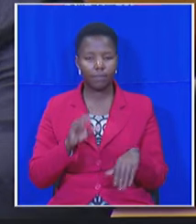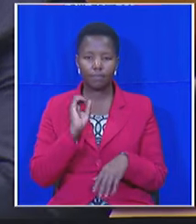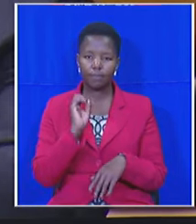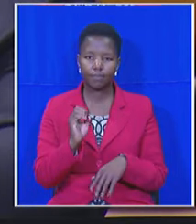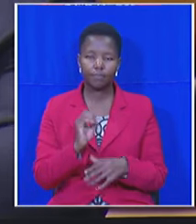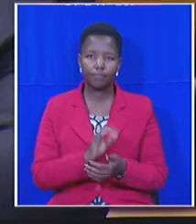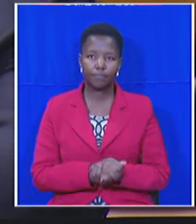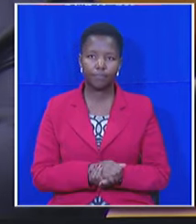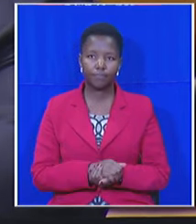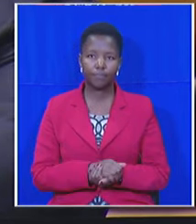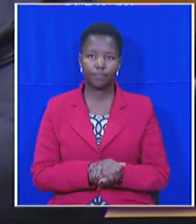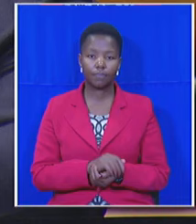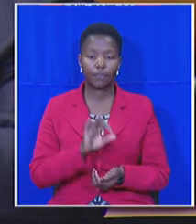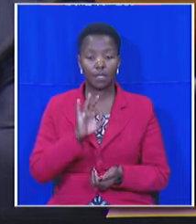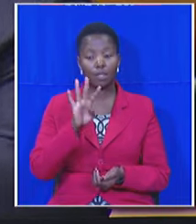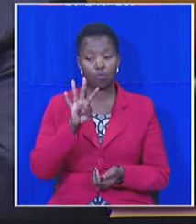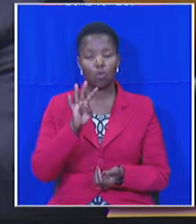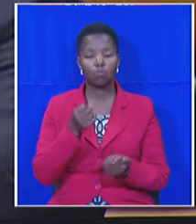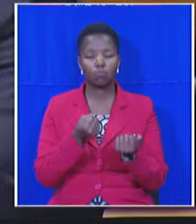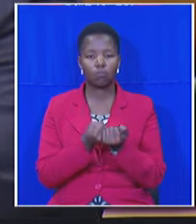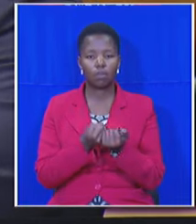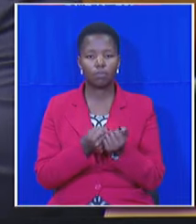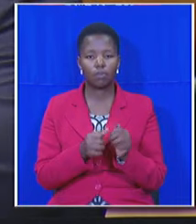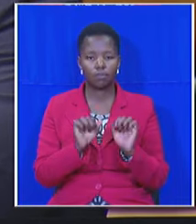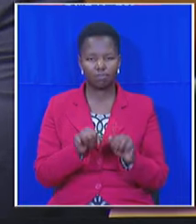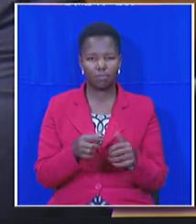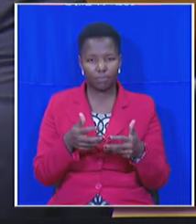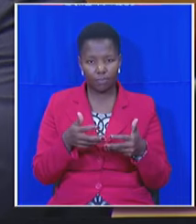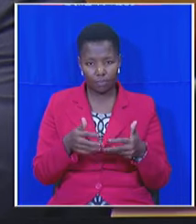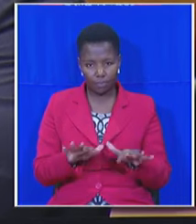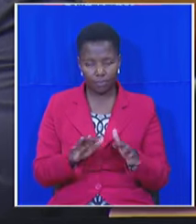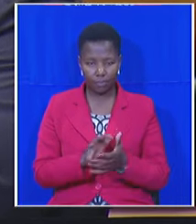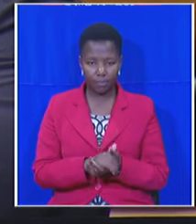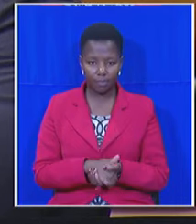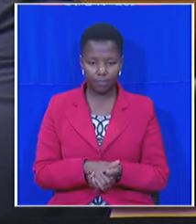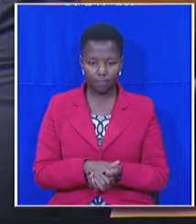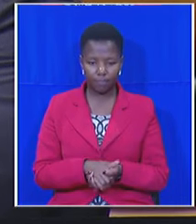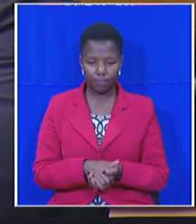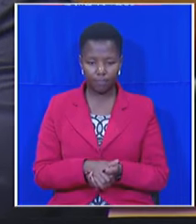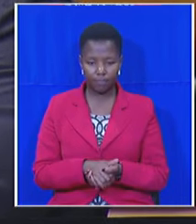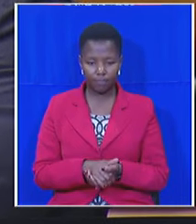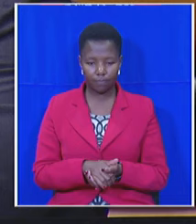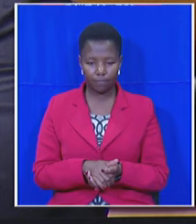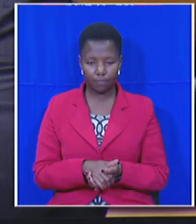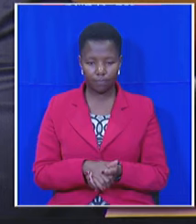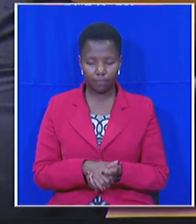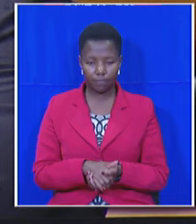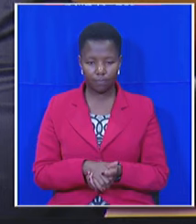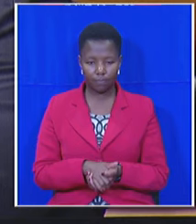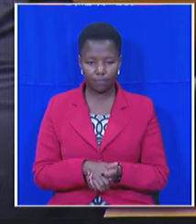abstentions. Vote 34, Trade and Industry, is accordingly agreed to.